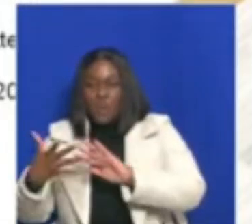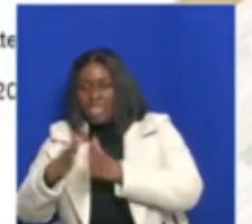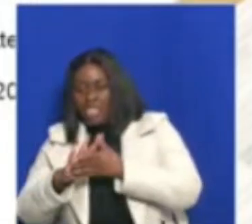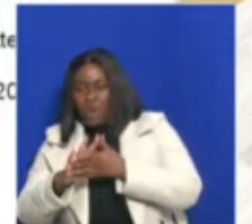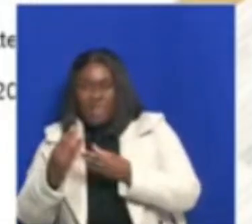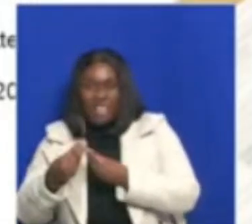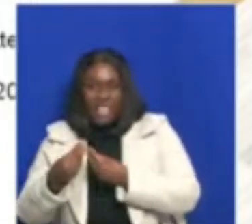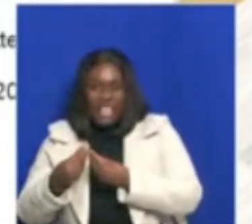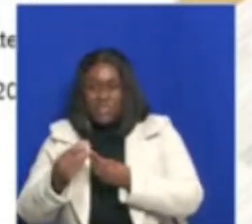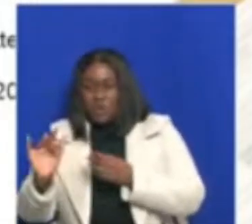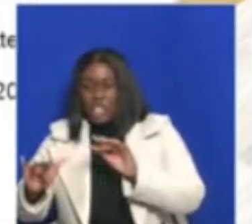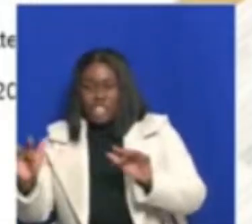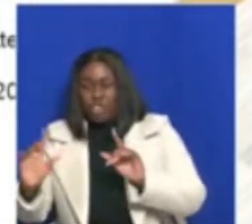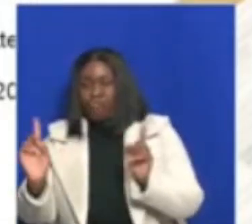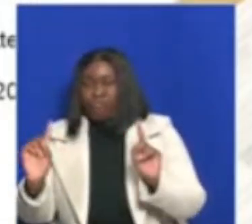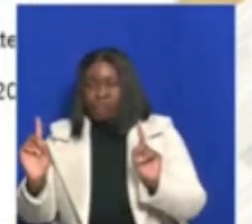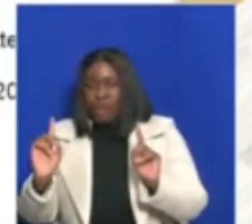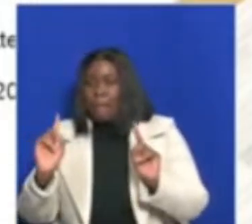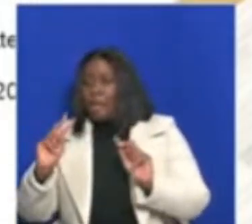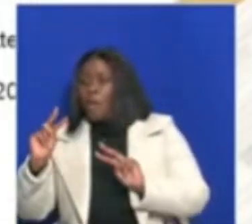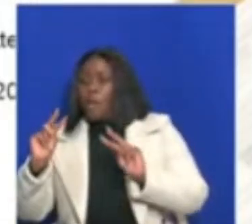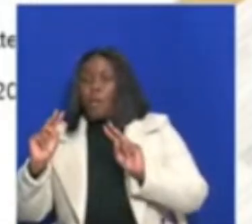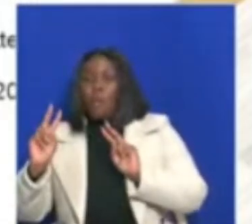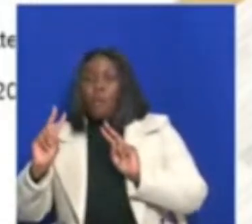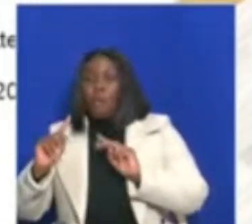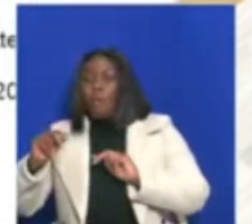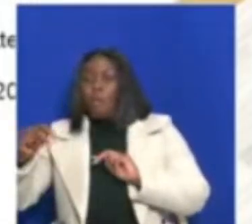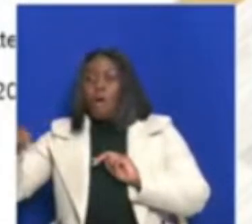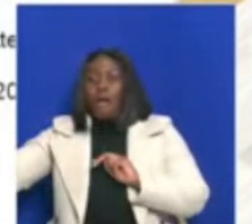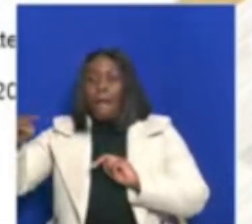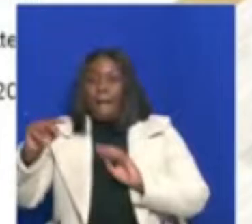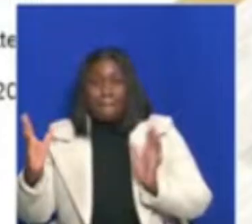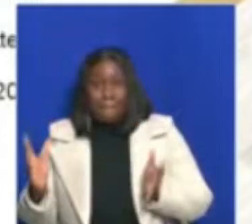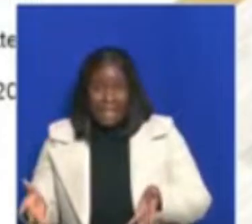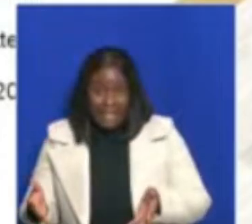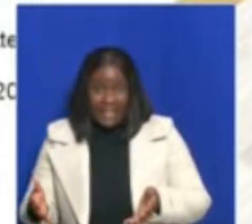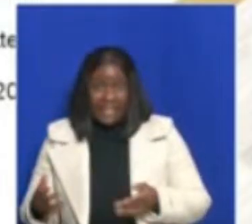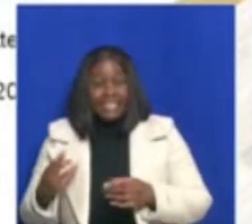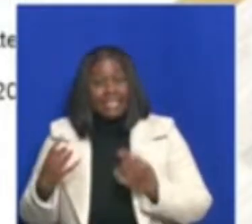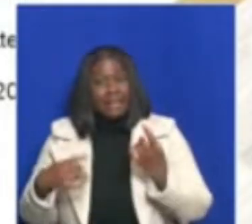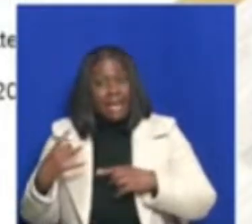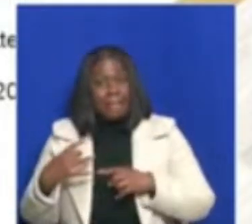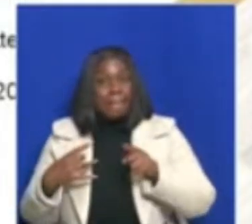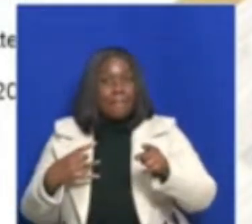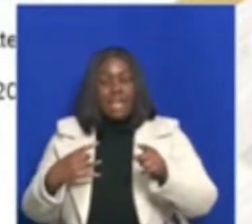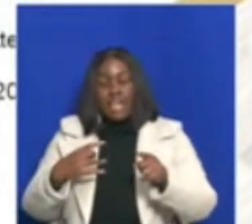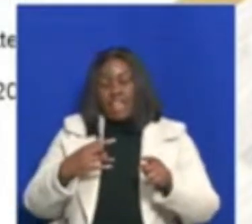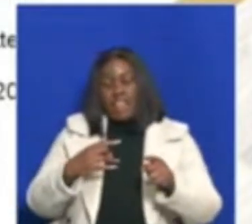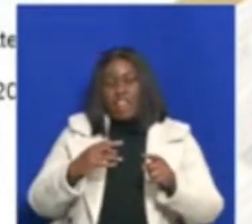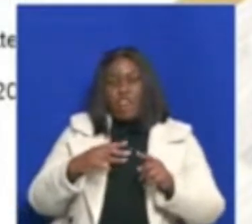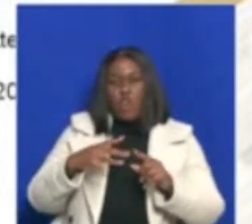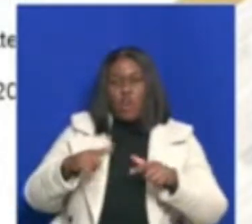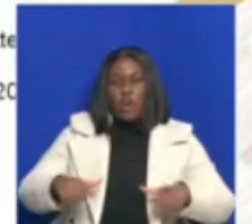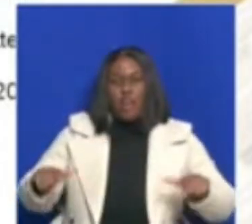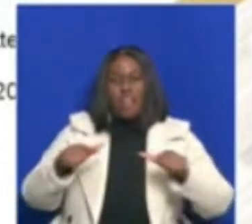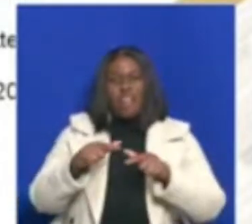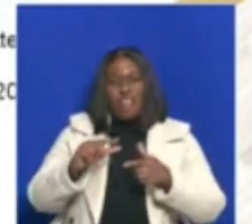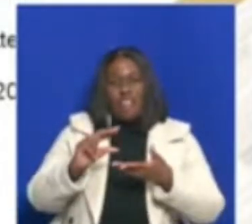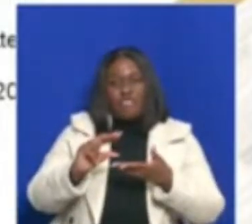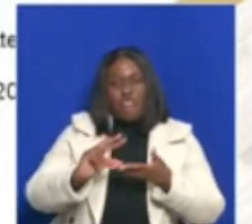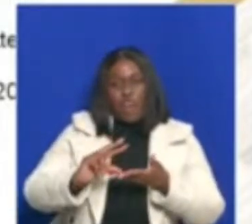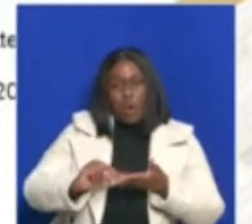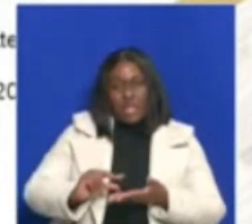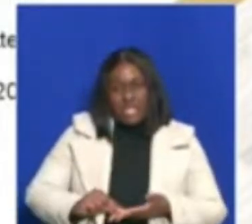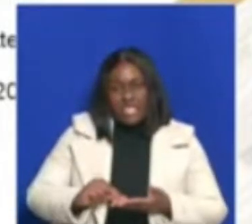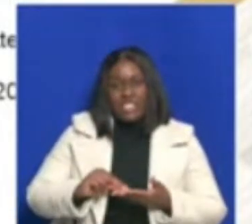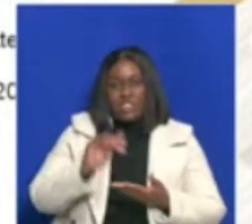is already being attended by members of the local criminal record center. IPID investigators are mandated to ensure that exhibits